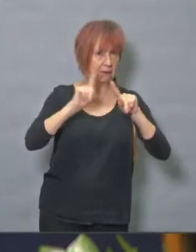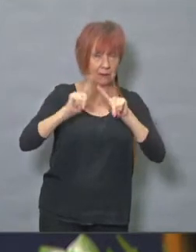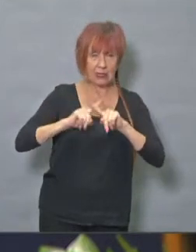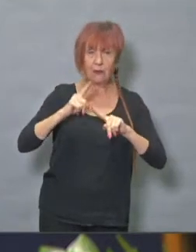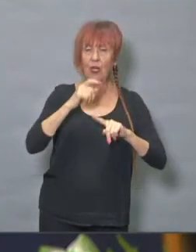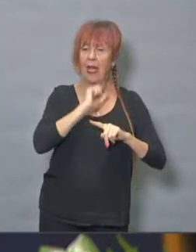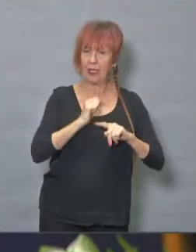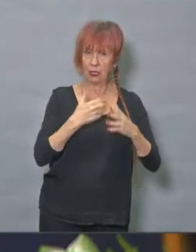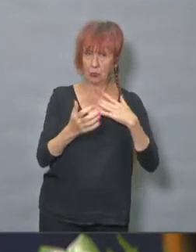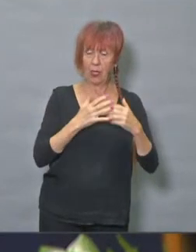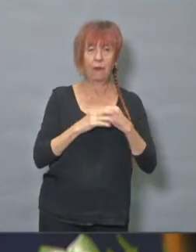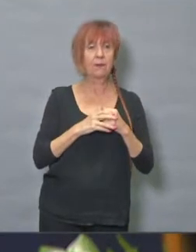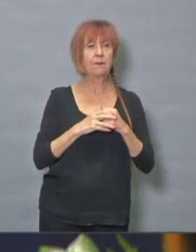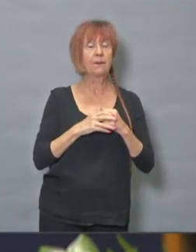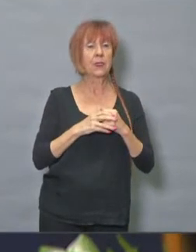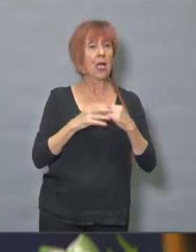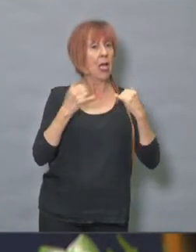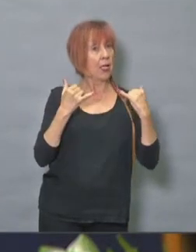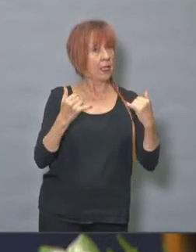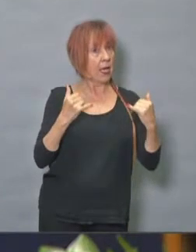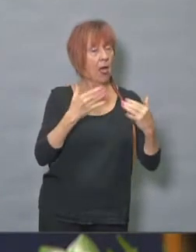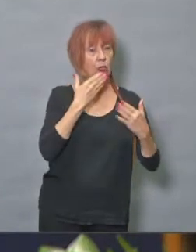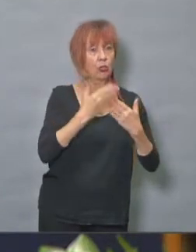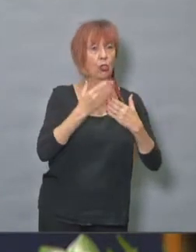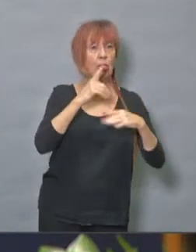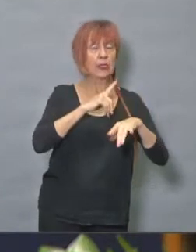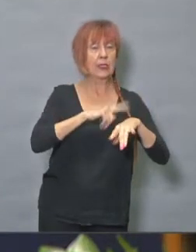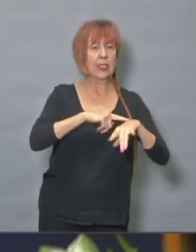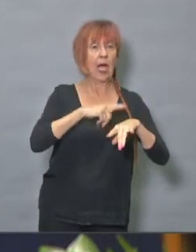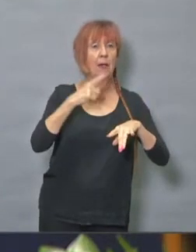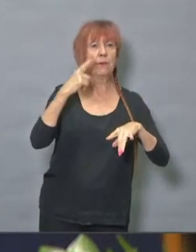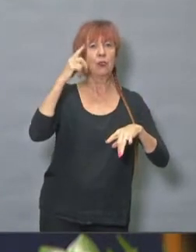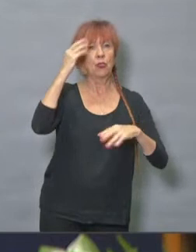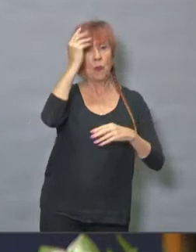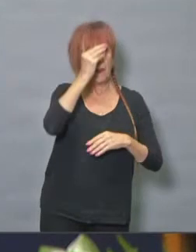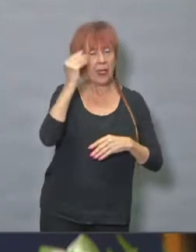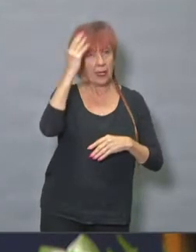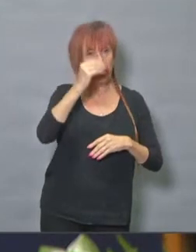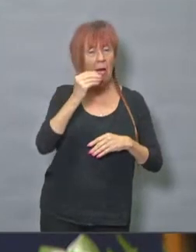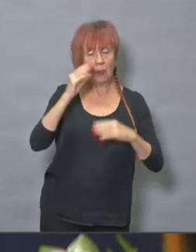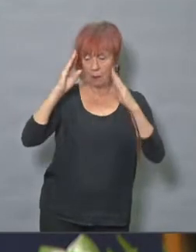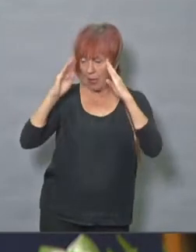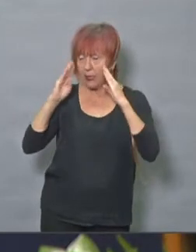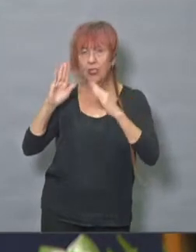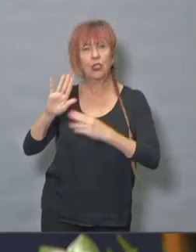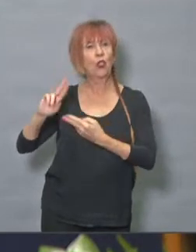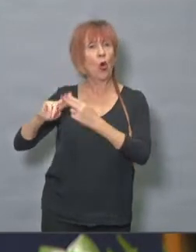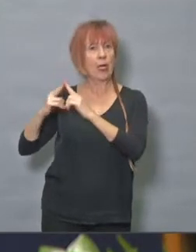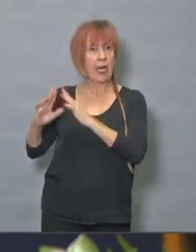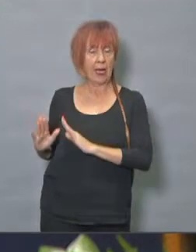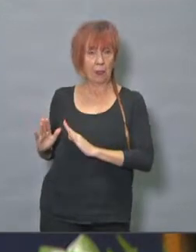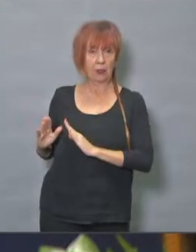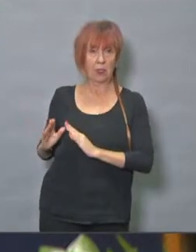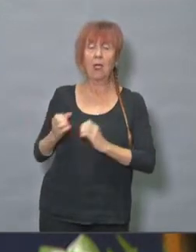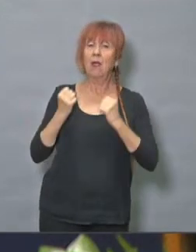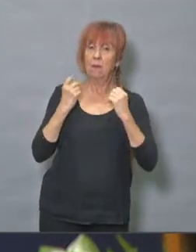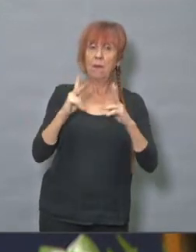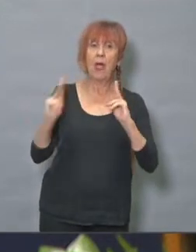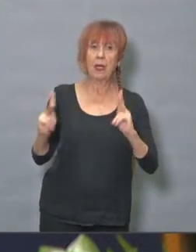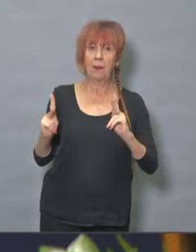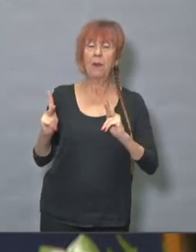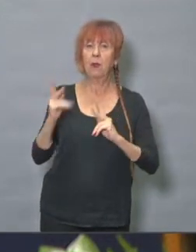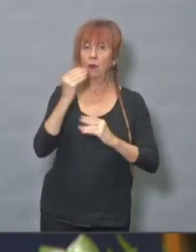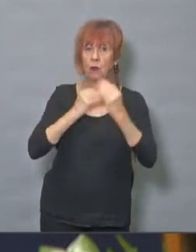your neighbors. We continue to see a tremendous increase in the need for food drives to support those impacted by